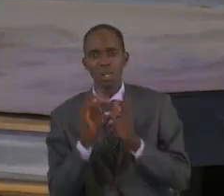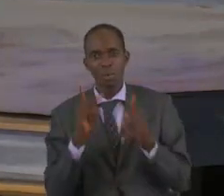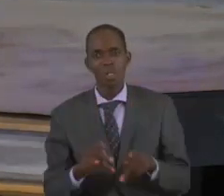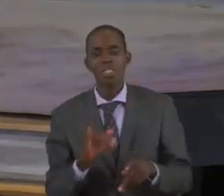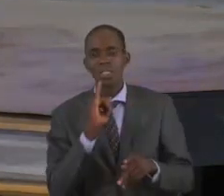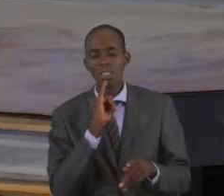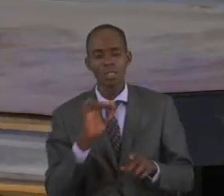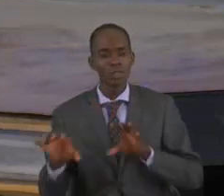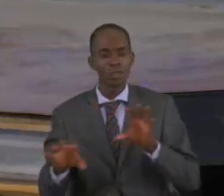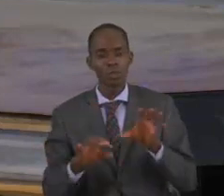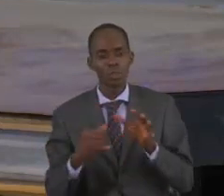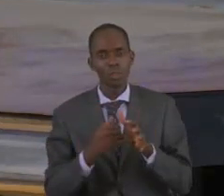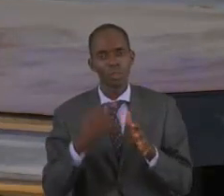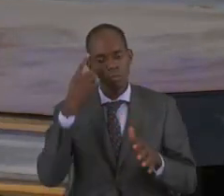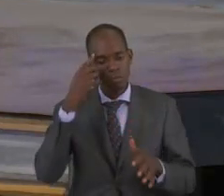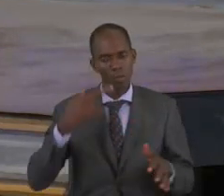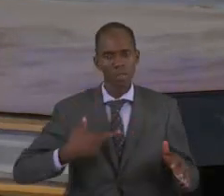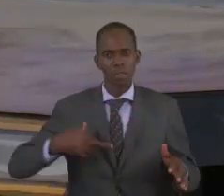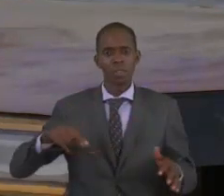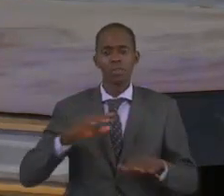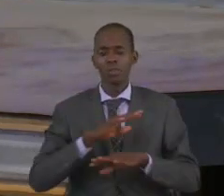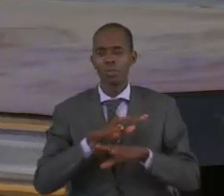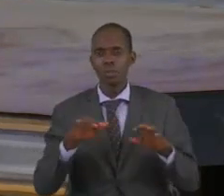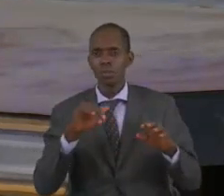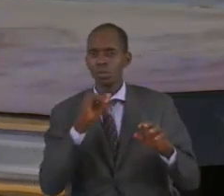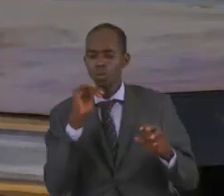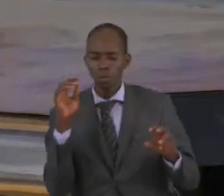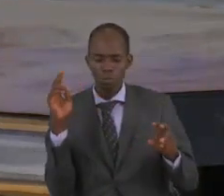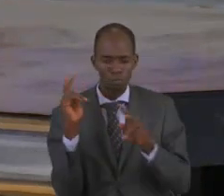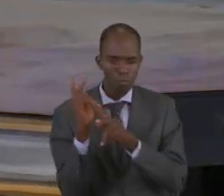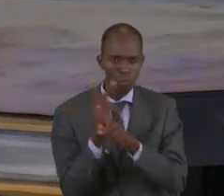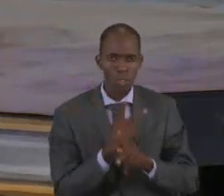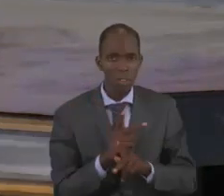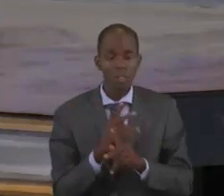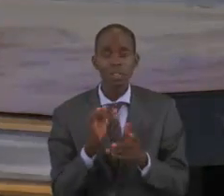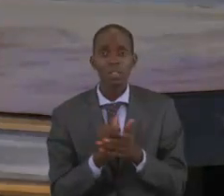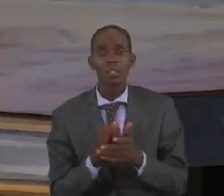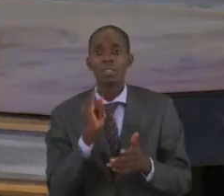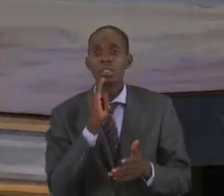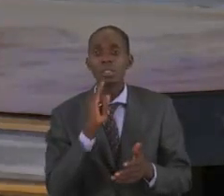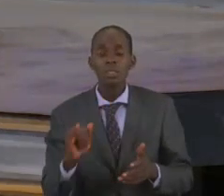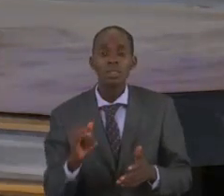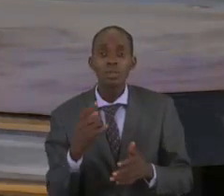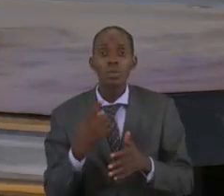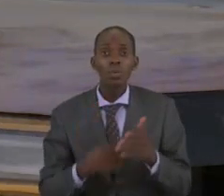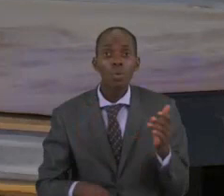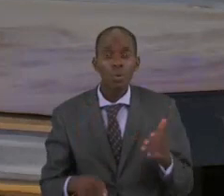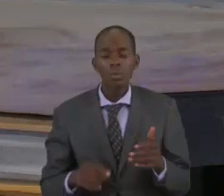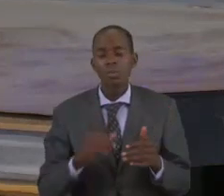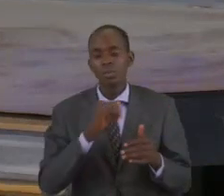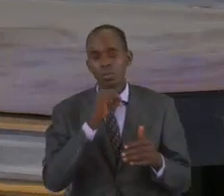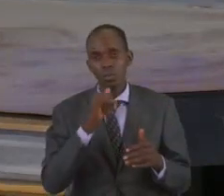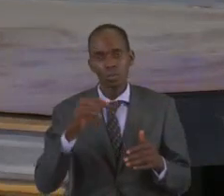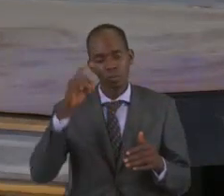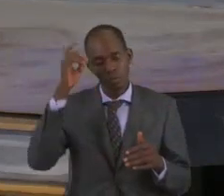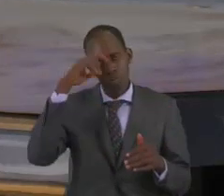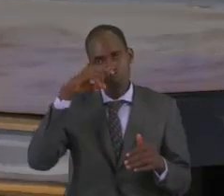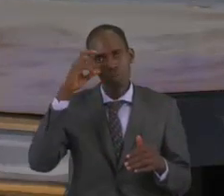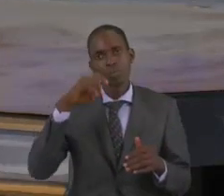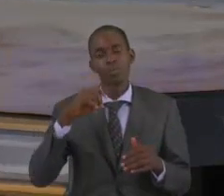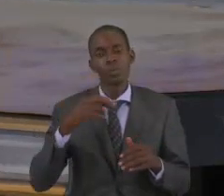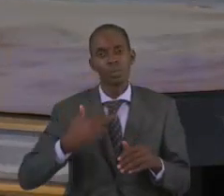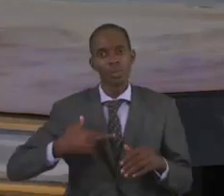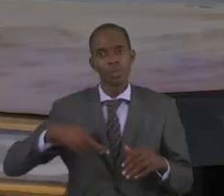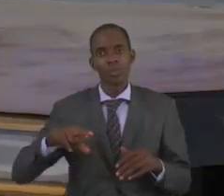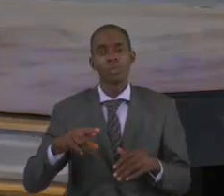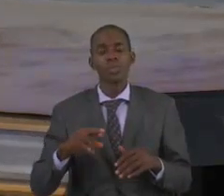religion, and he doesn't care. That's graceless religion that takes a person to hell. And